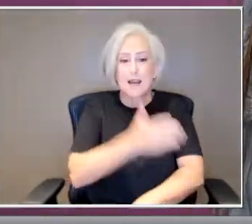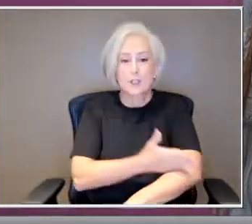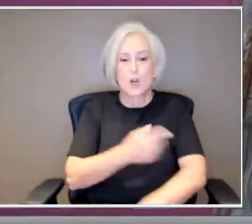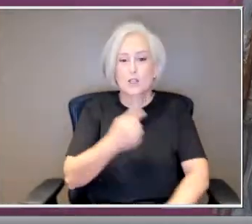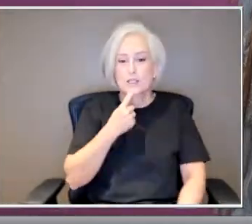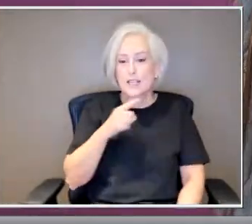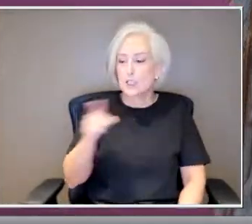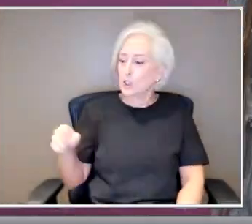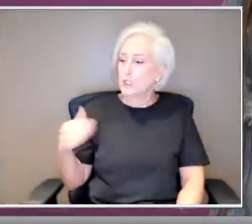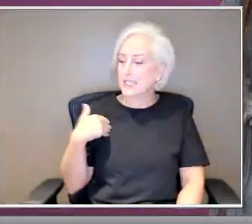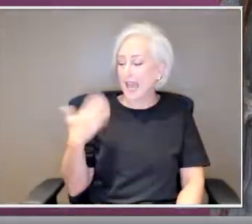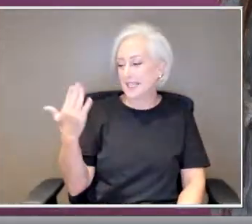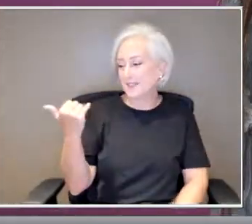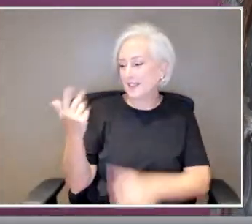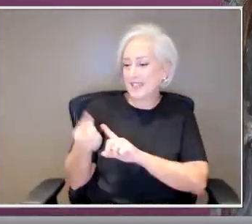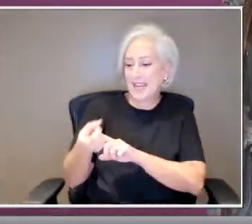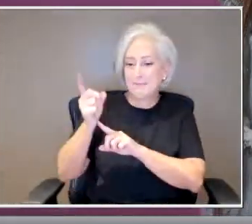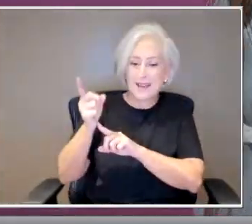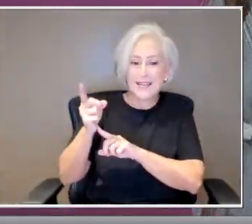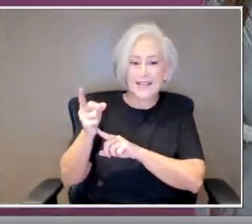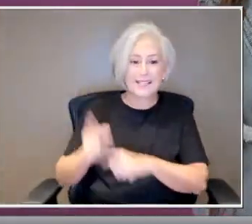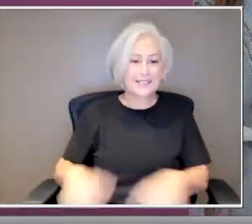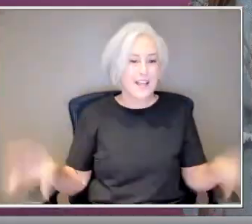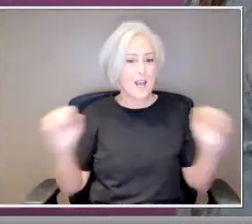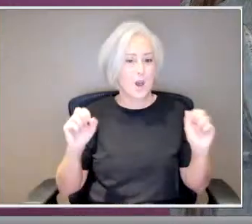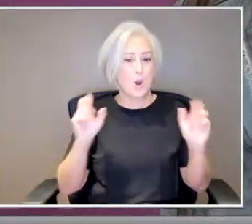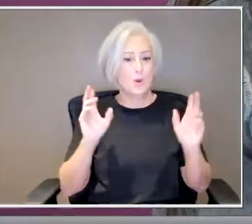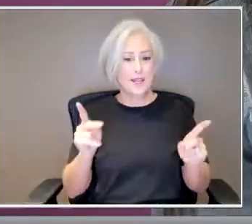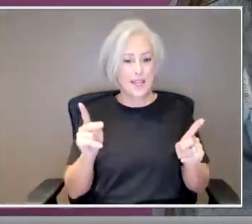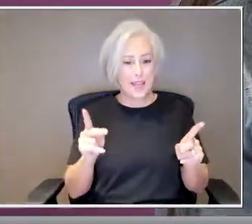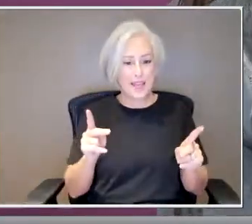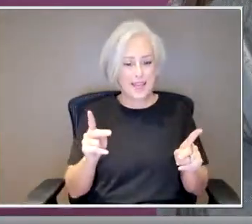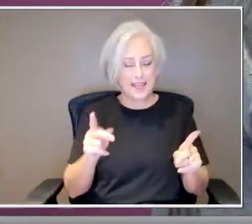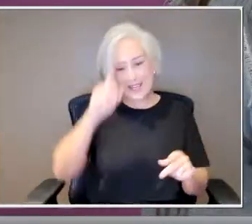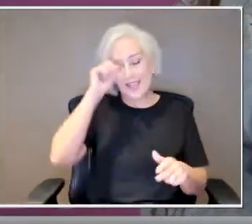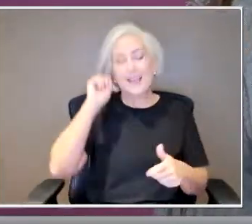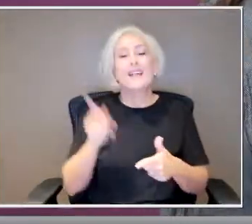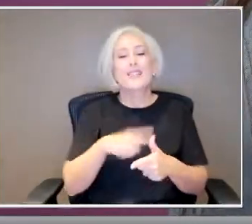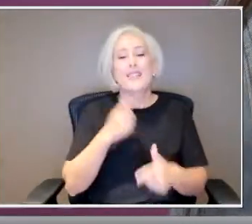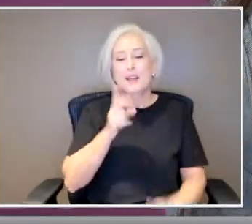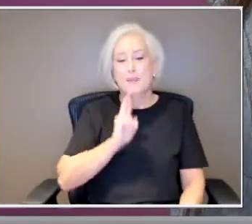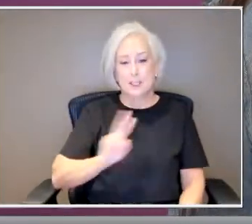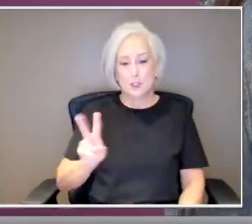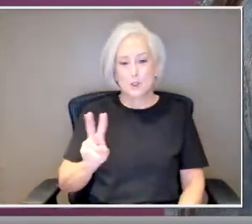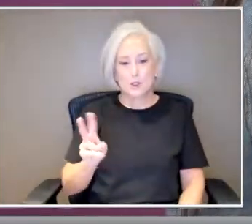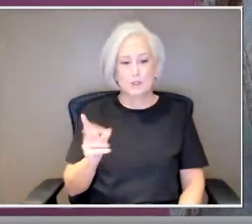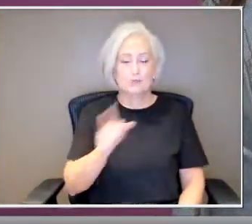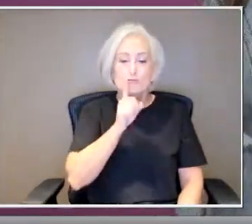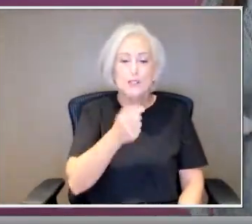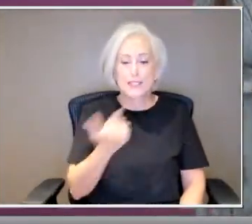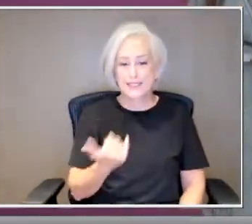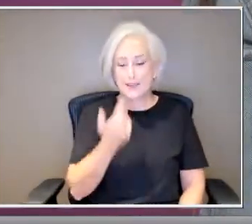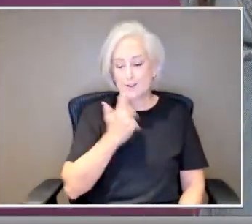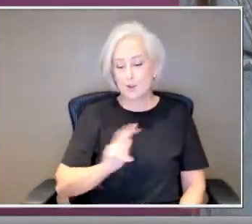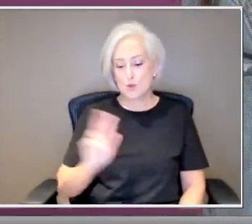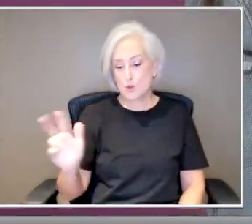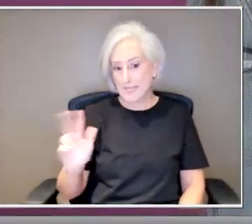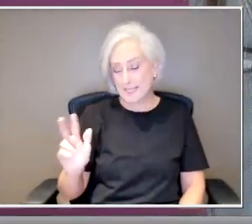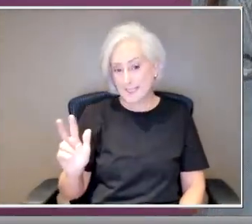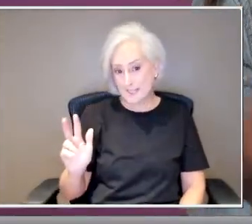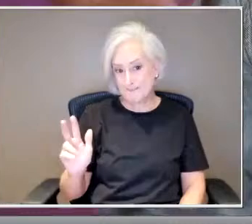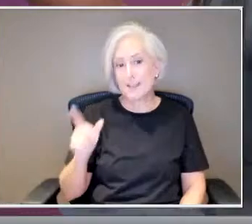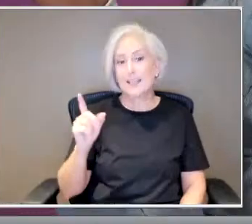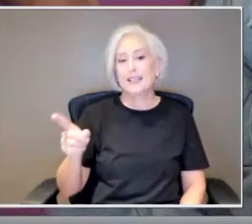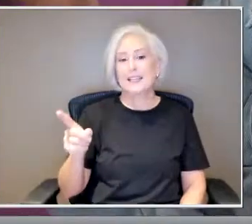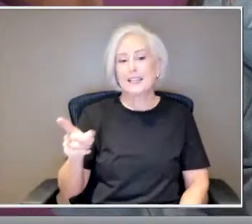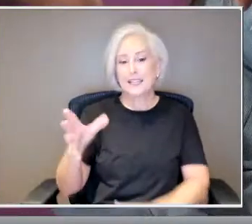15 minutes. She's okay. And then my 2-year-old, well, he's now 3. My 3-year-old, he grabs them